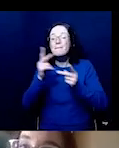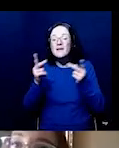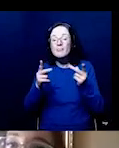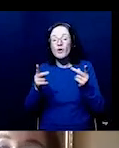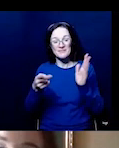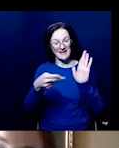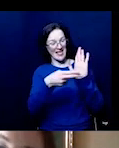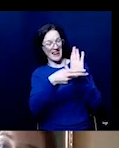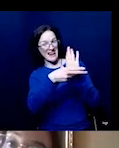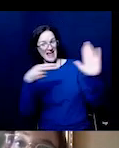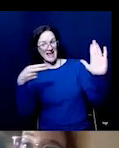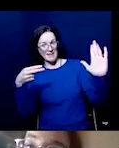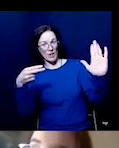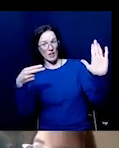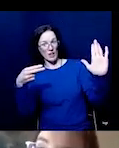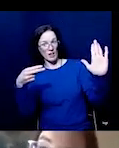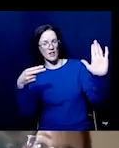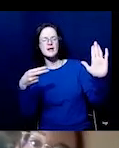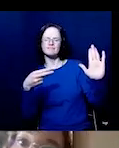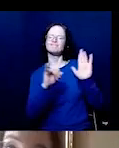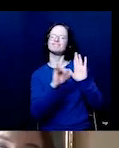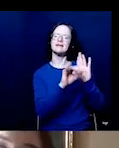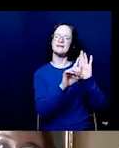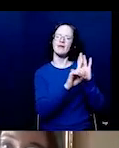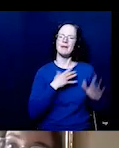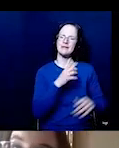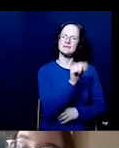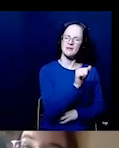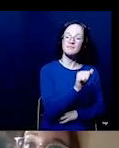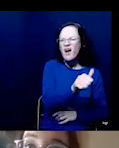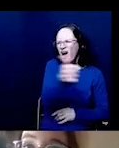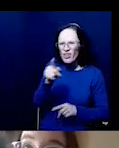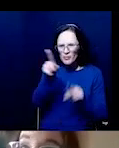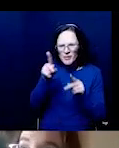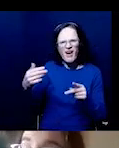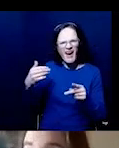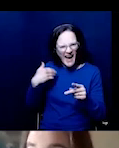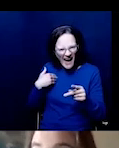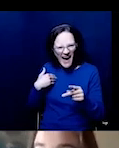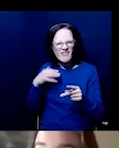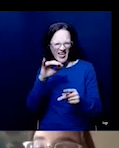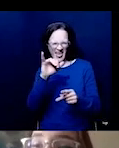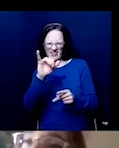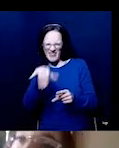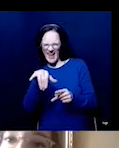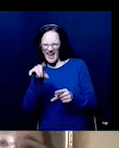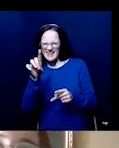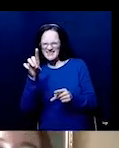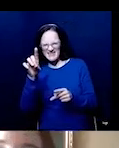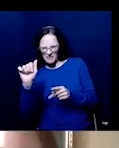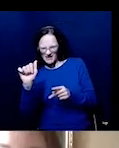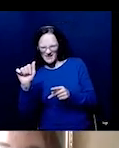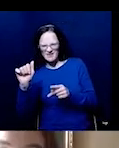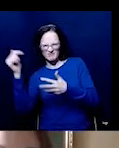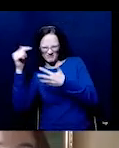difficulties or certain limitations, but they don't have enough of the criteria to be labeled as a certain disability. But that doesn't mean that